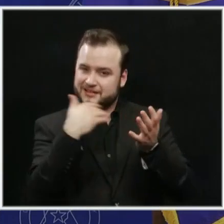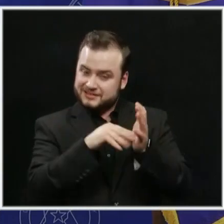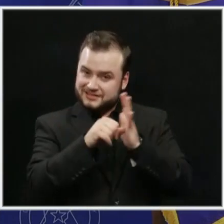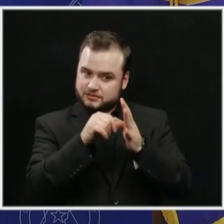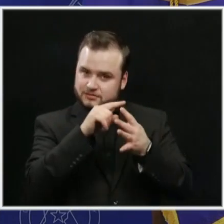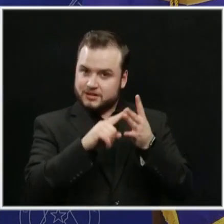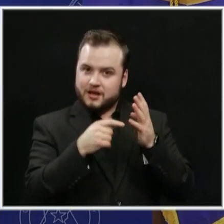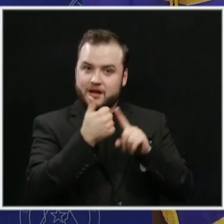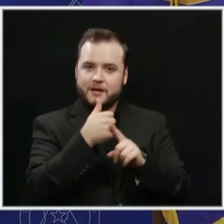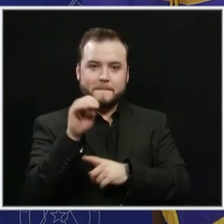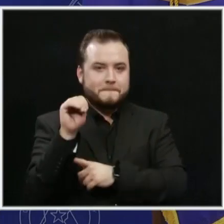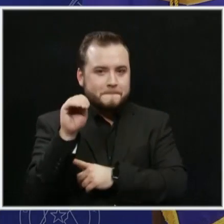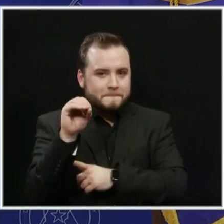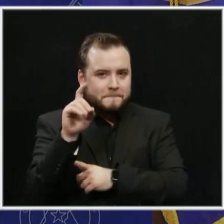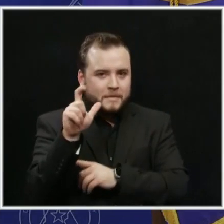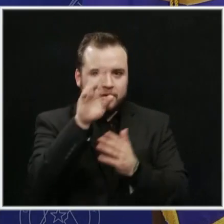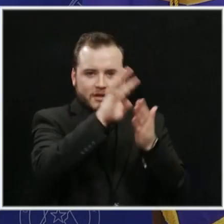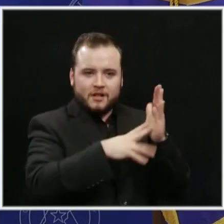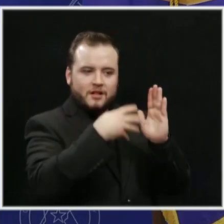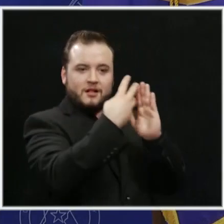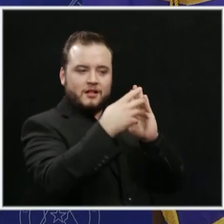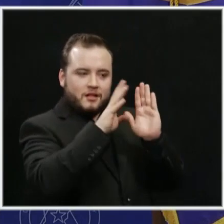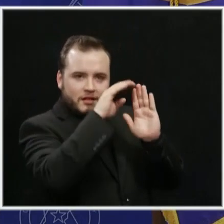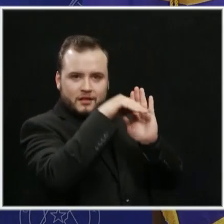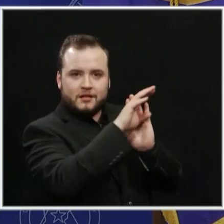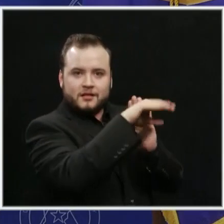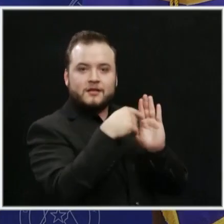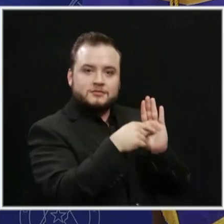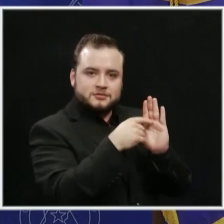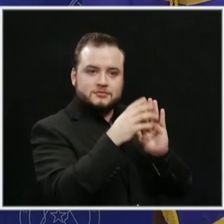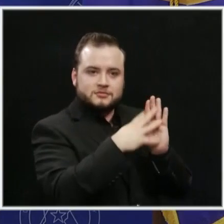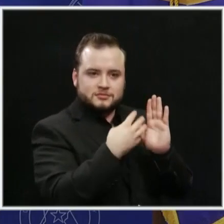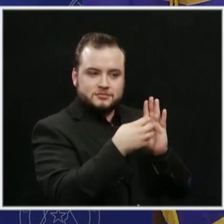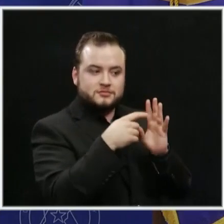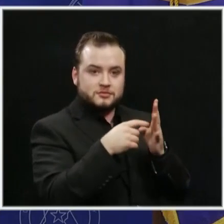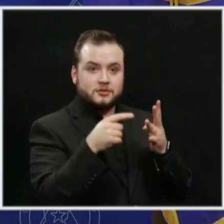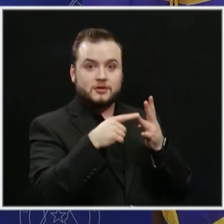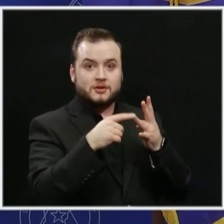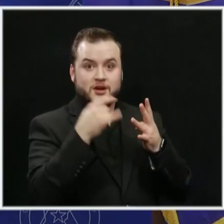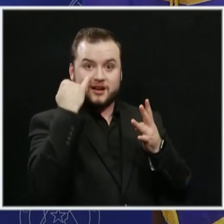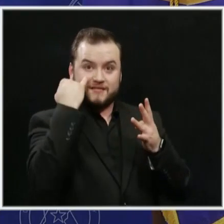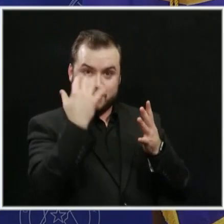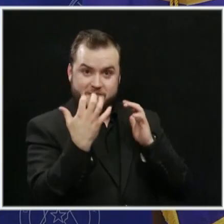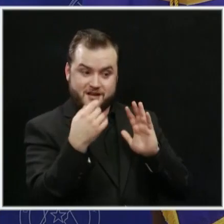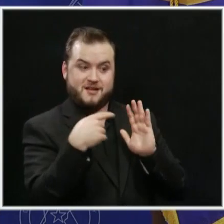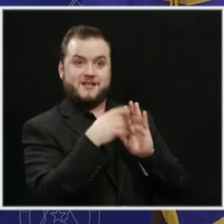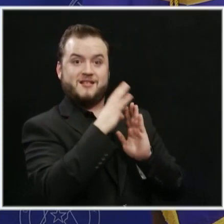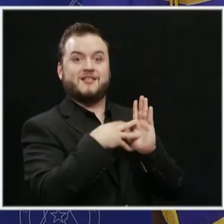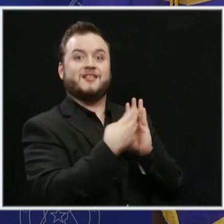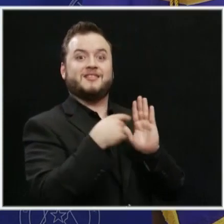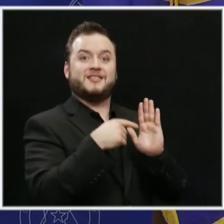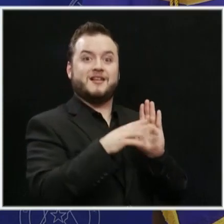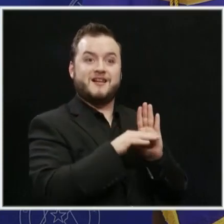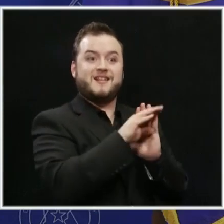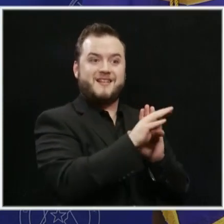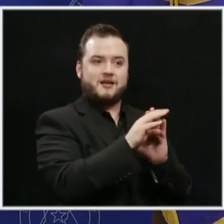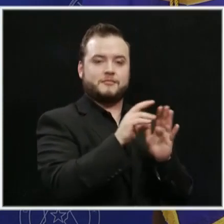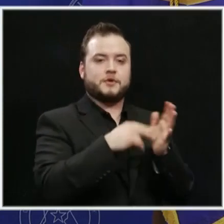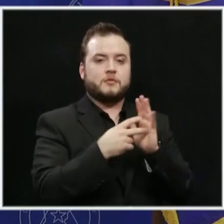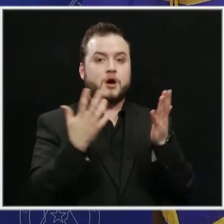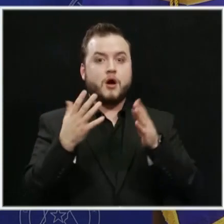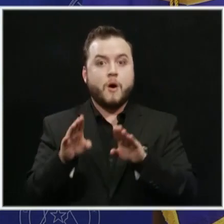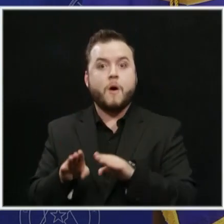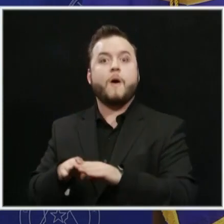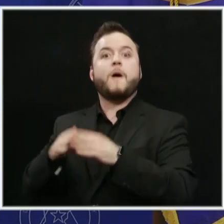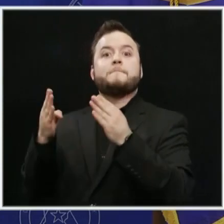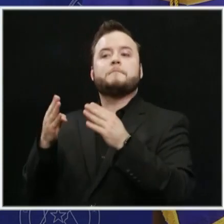trend. We do believe that scenario 3 is the place we need to go. When we started opening and thinking about how